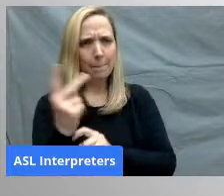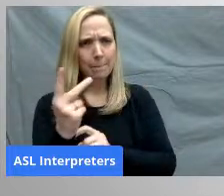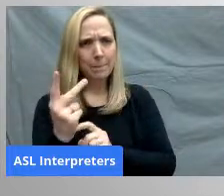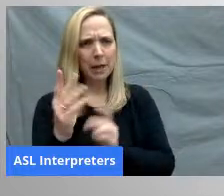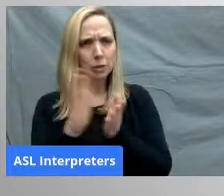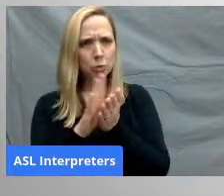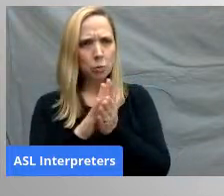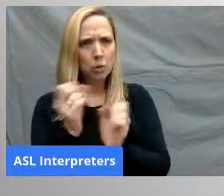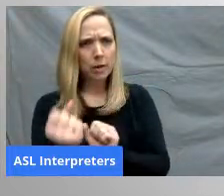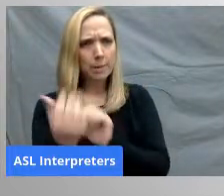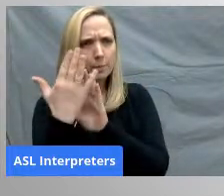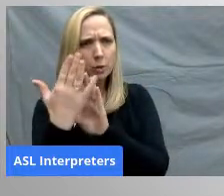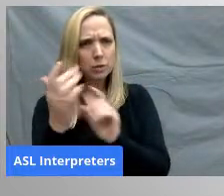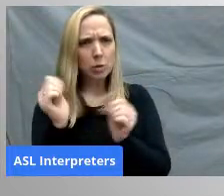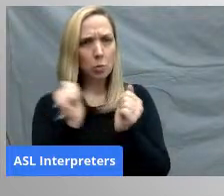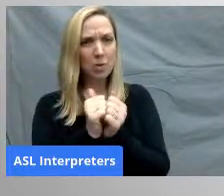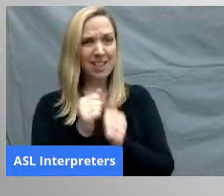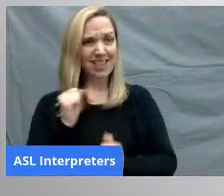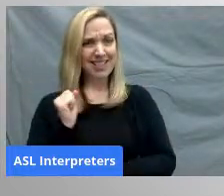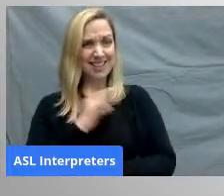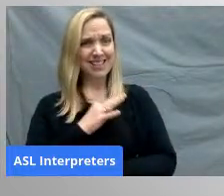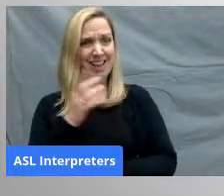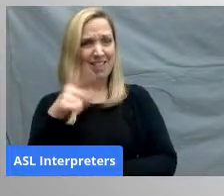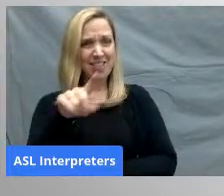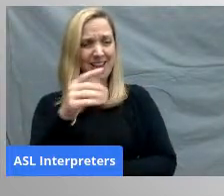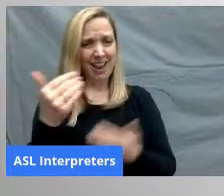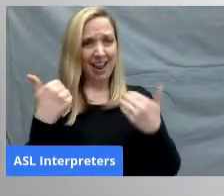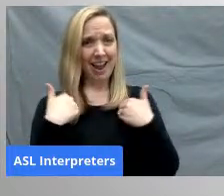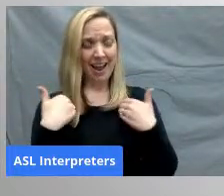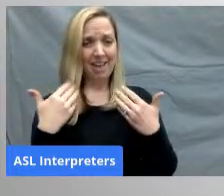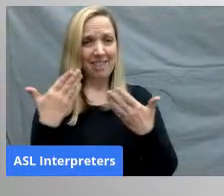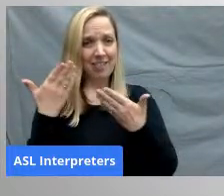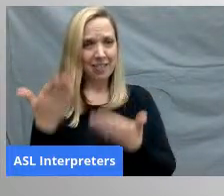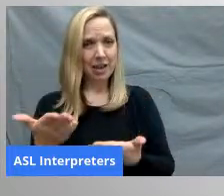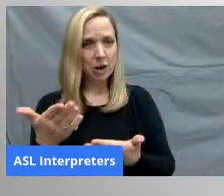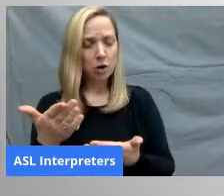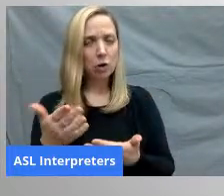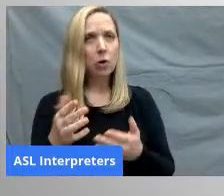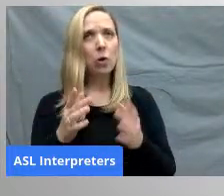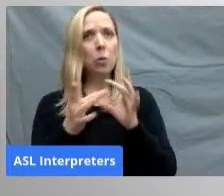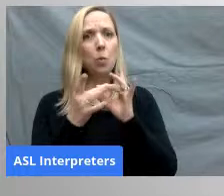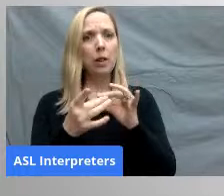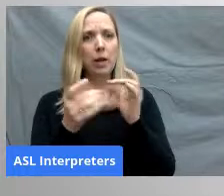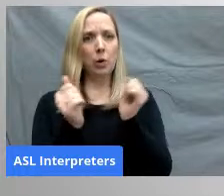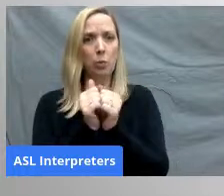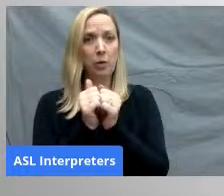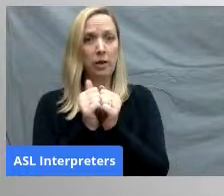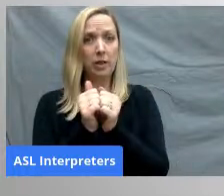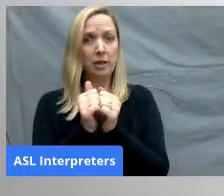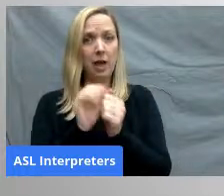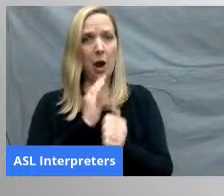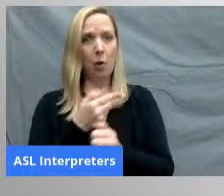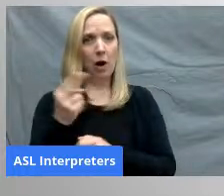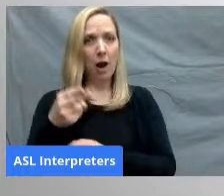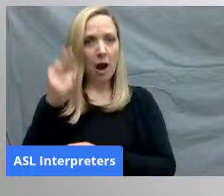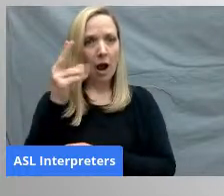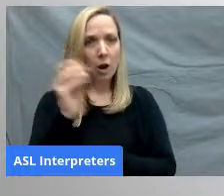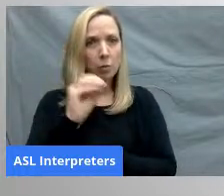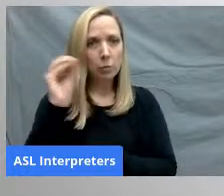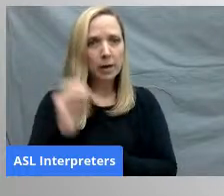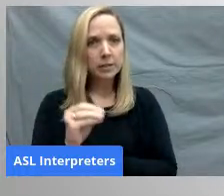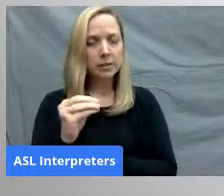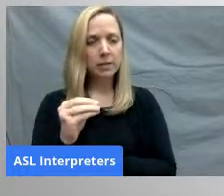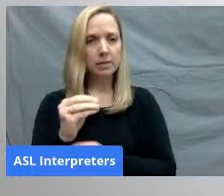they have on hand, given the high rates of infection in all of the surrounding counties, not